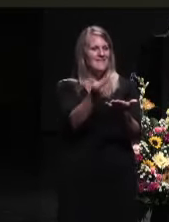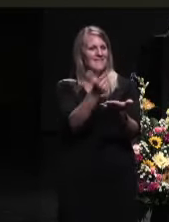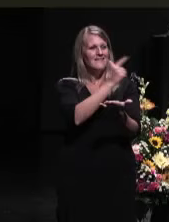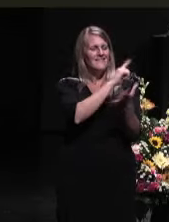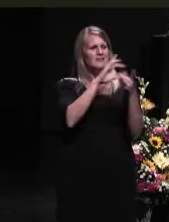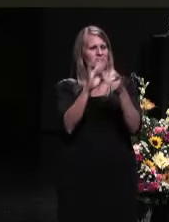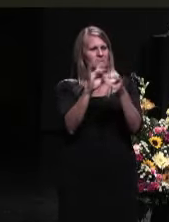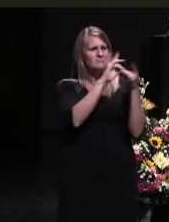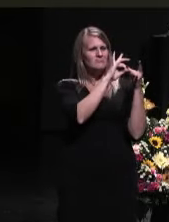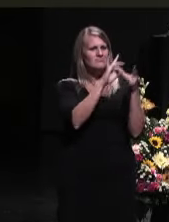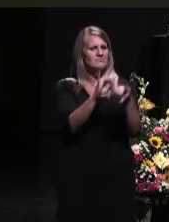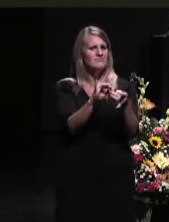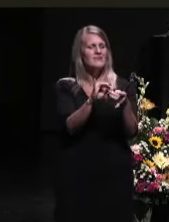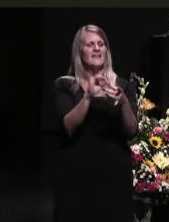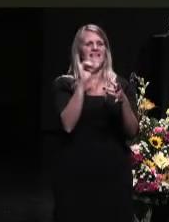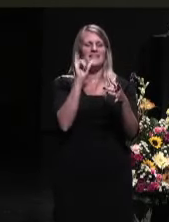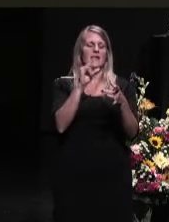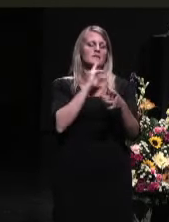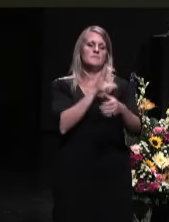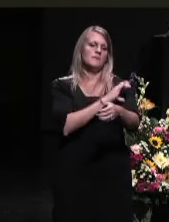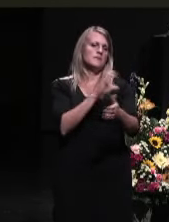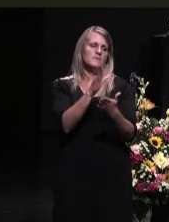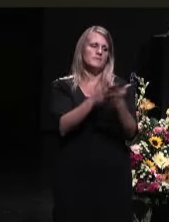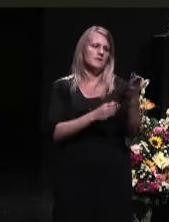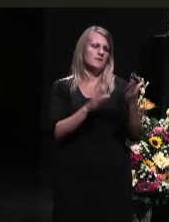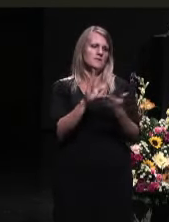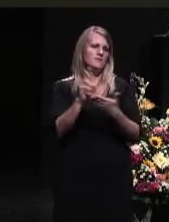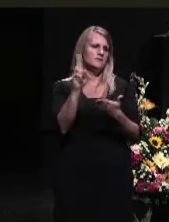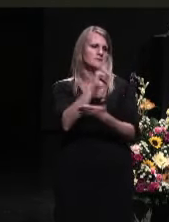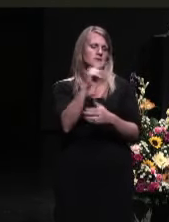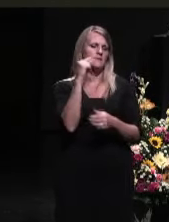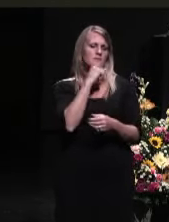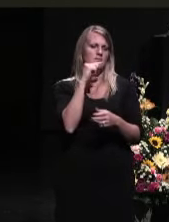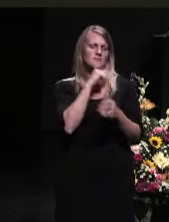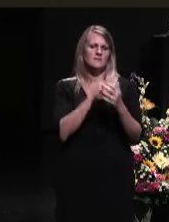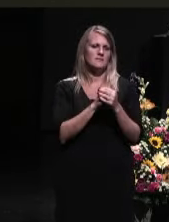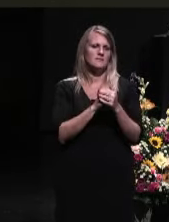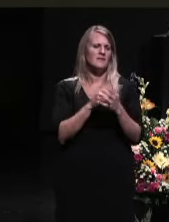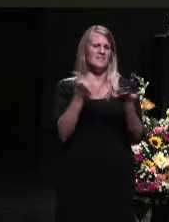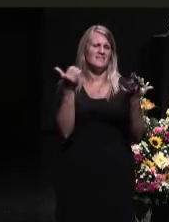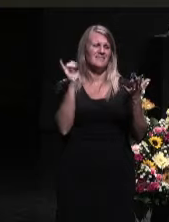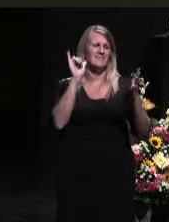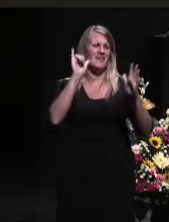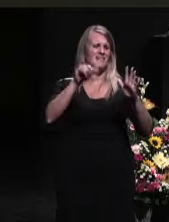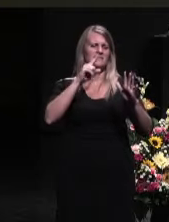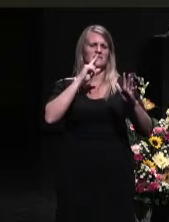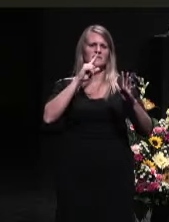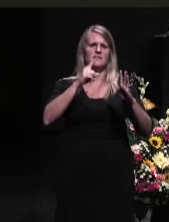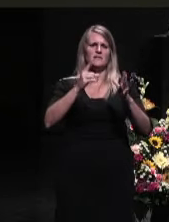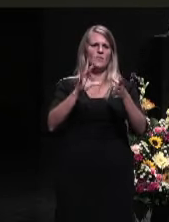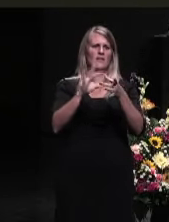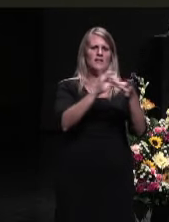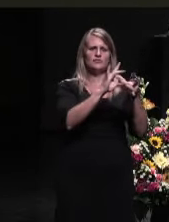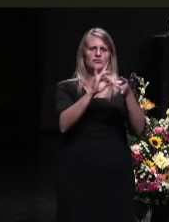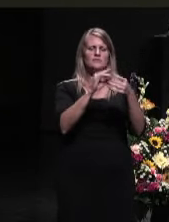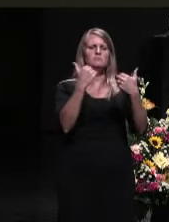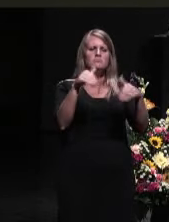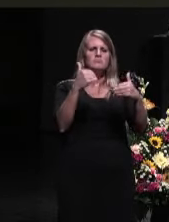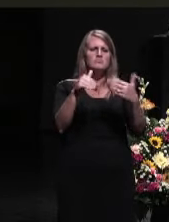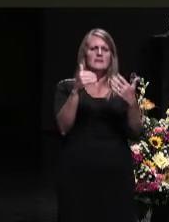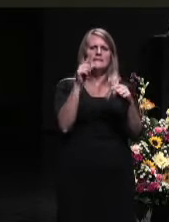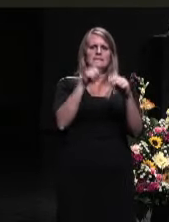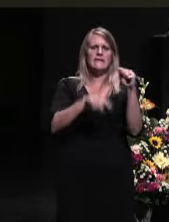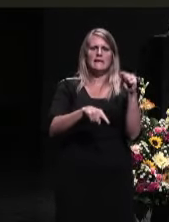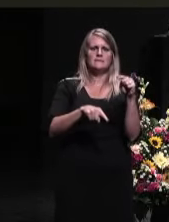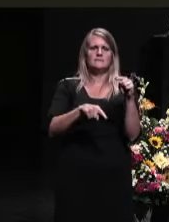reciprocity is the powerful part of UWM. It's a symbiosis that's absolutely remarkable,